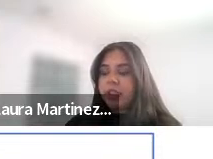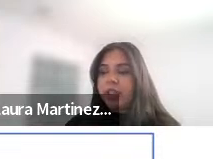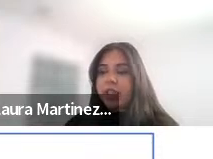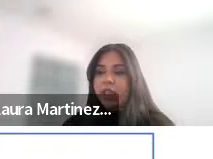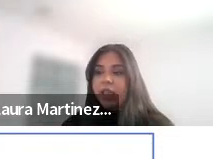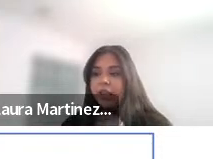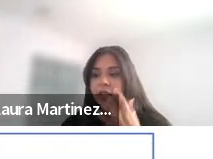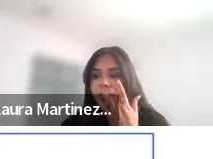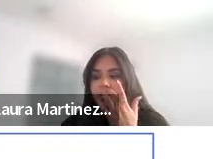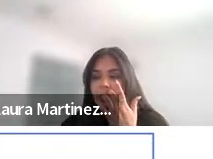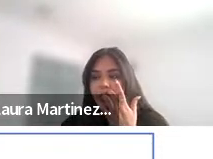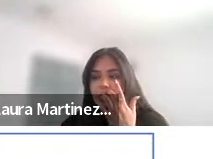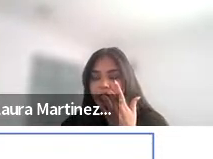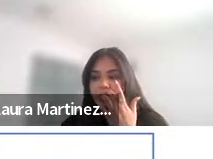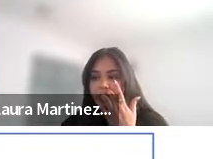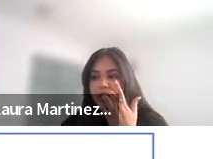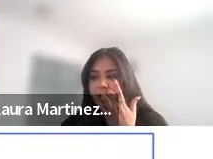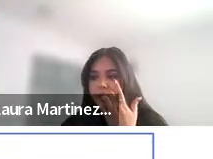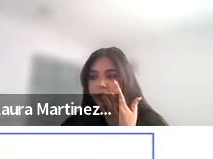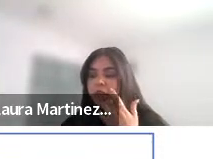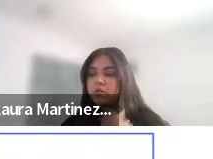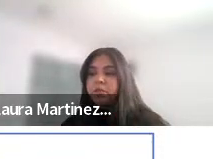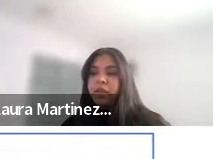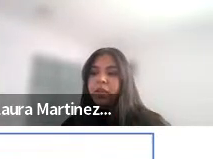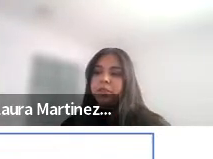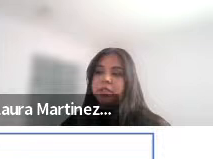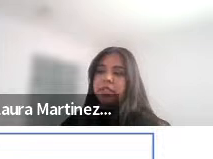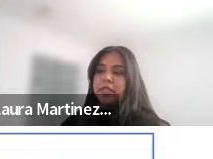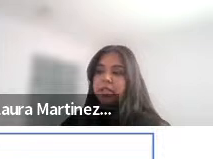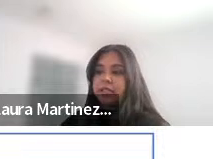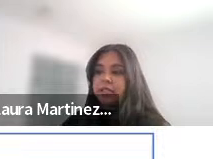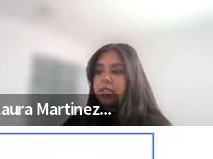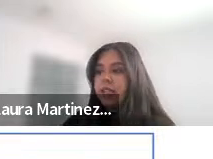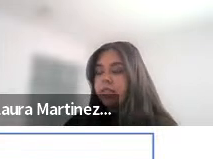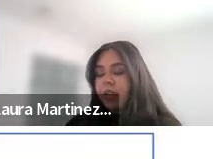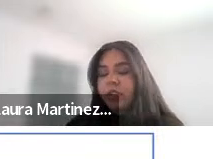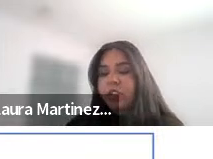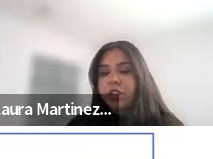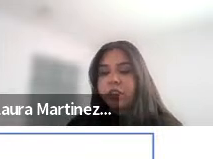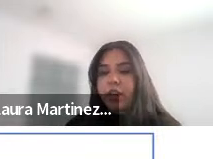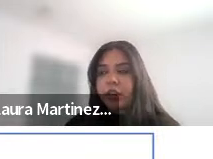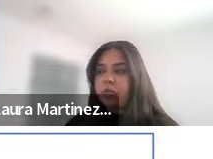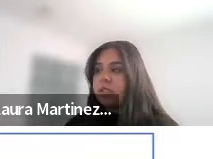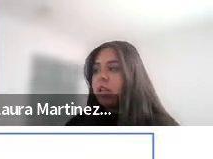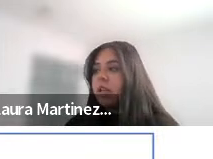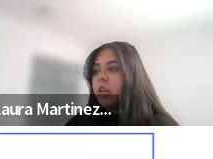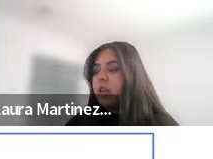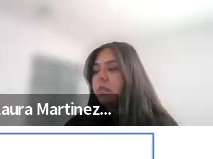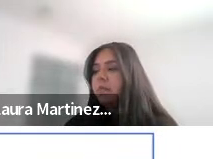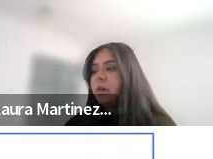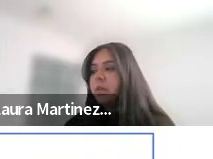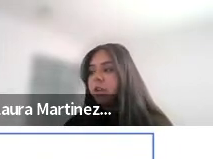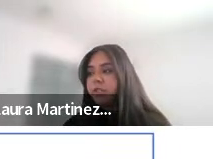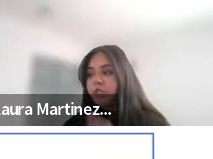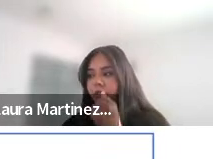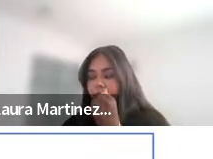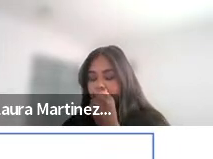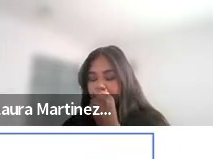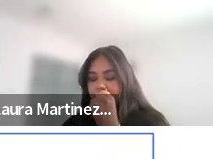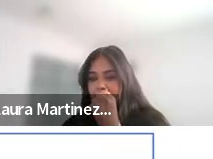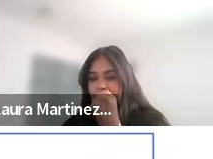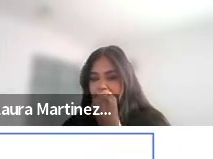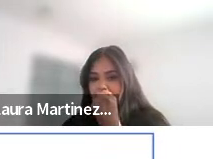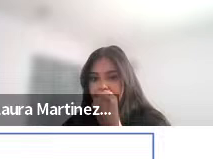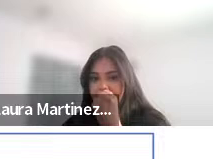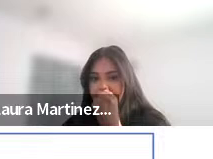and dignity. And we will also seek common ground by building consensus and finding shared values that will help achieve